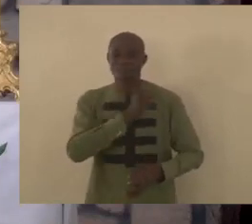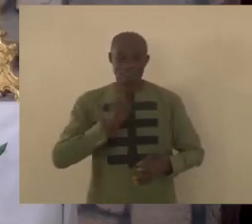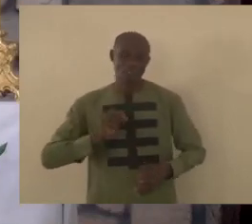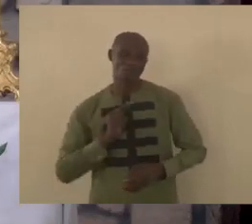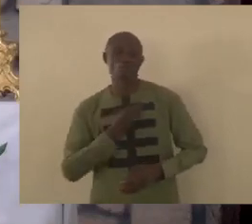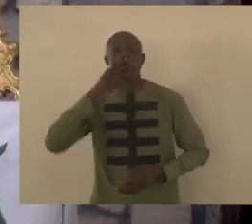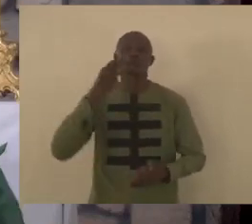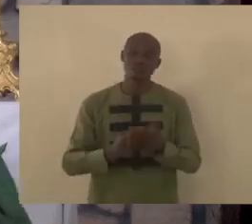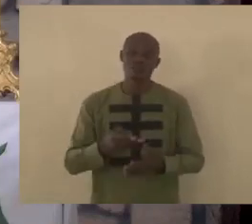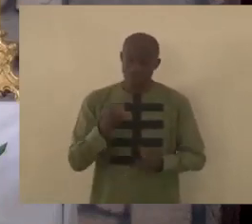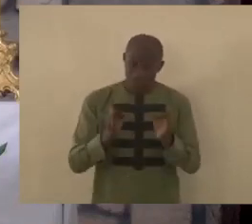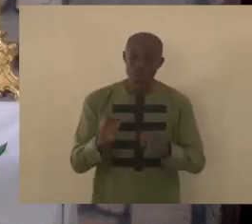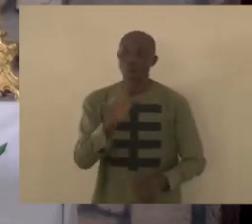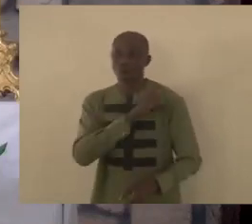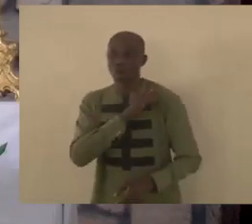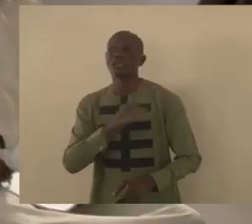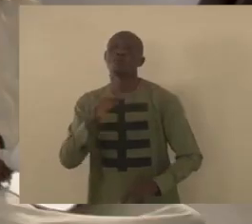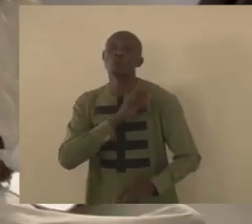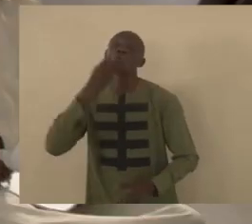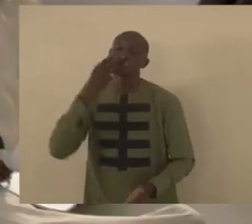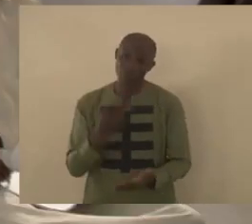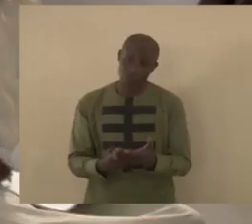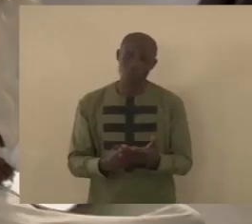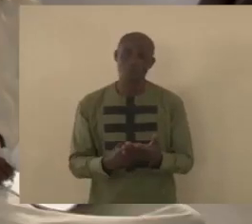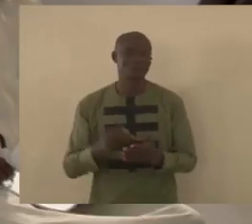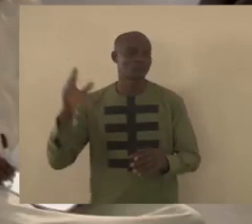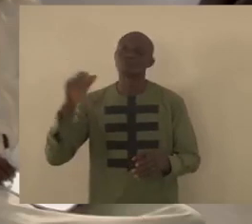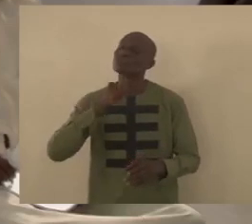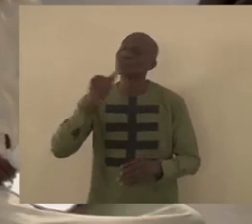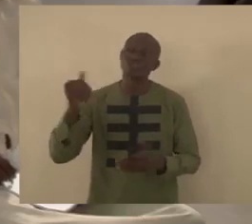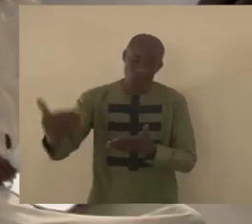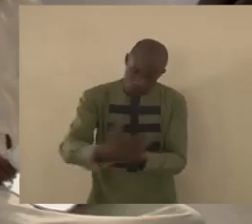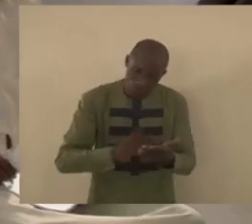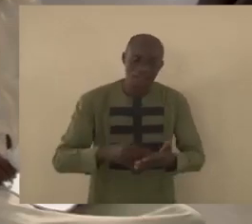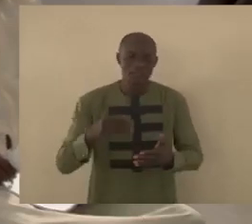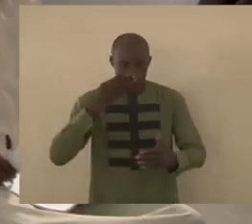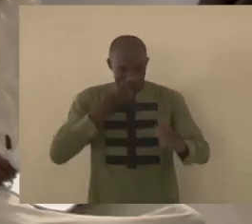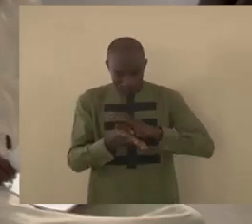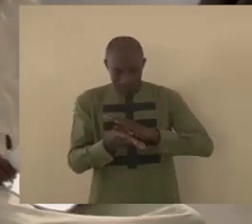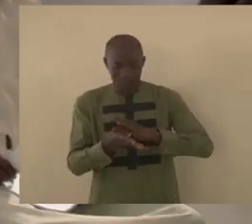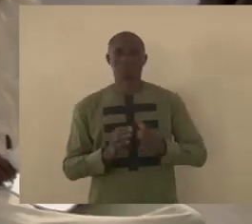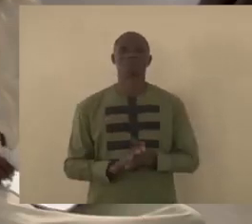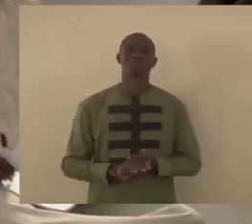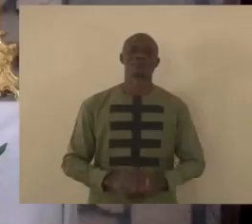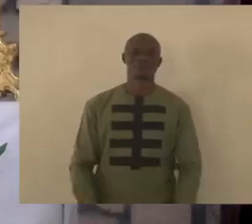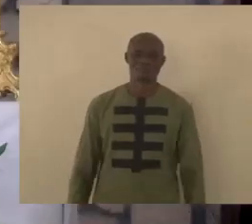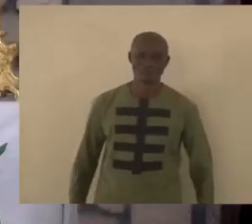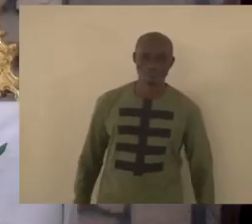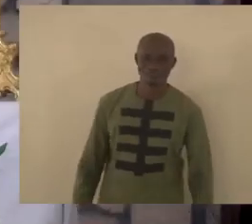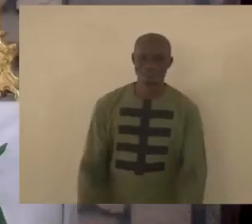well. If you be police, police well, well. No, they take bribe. Lead us well.